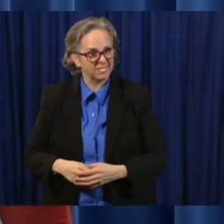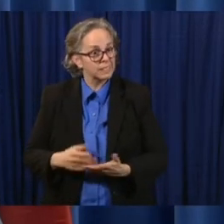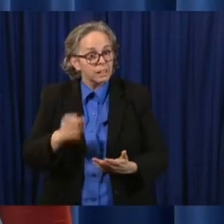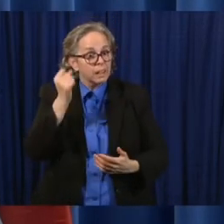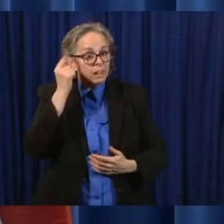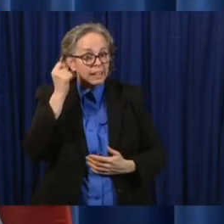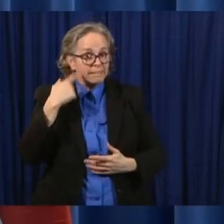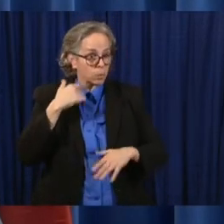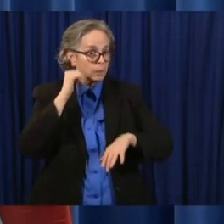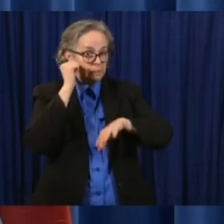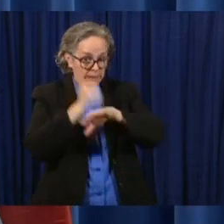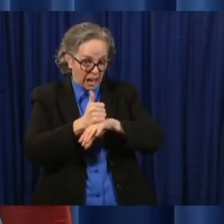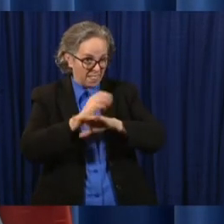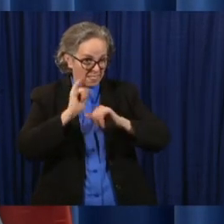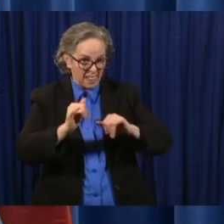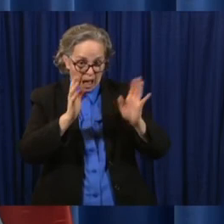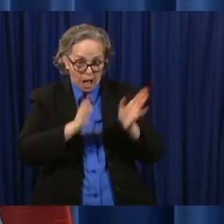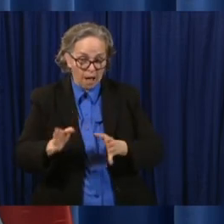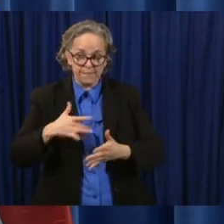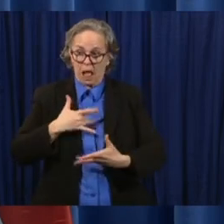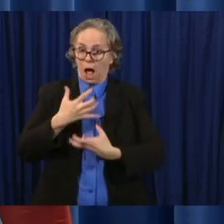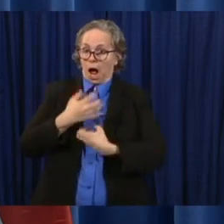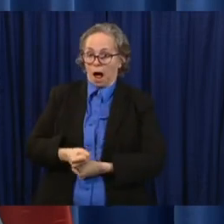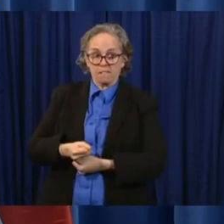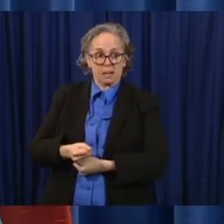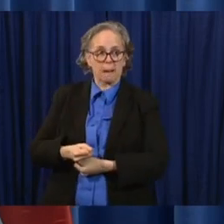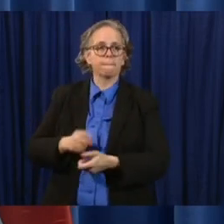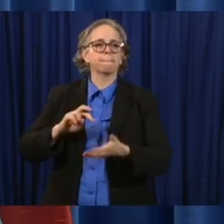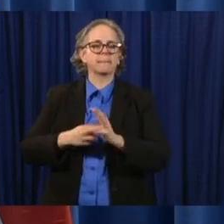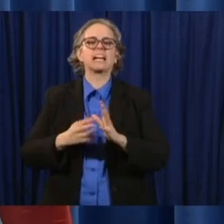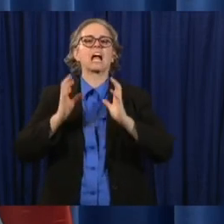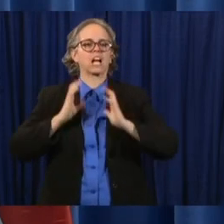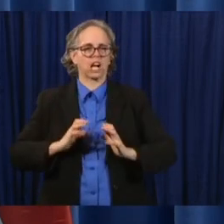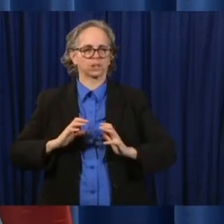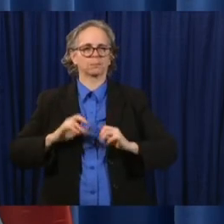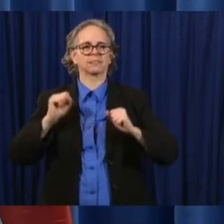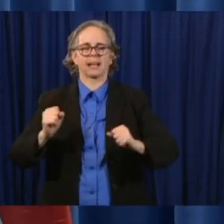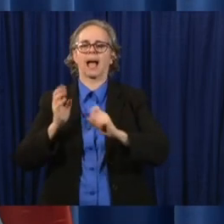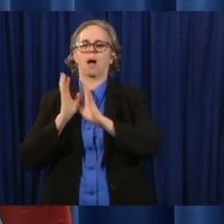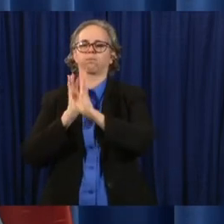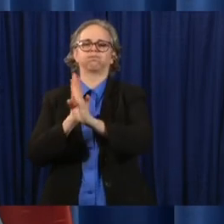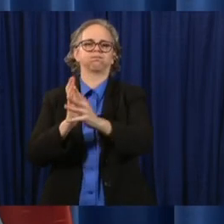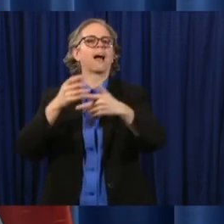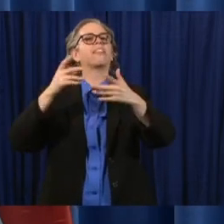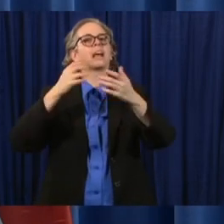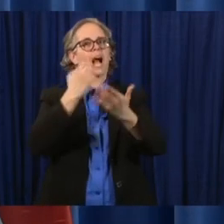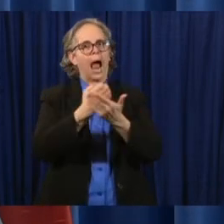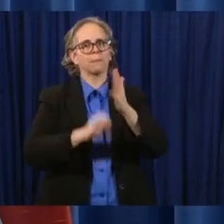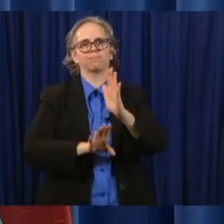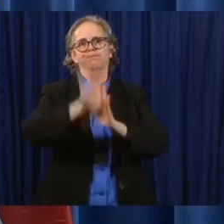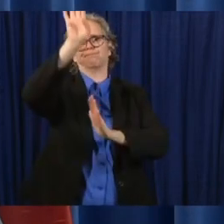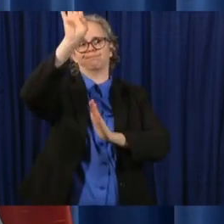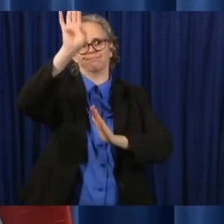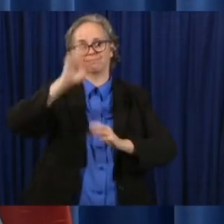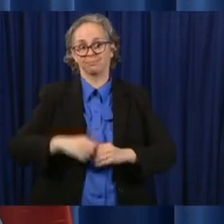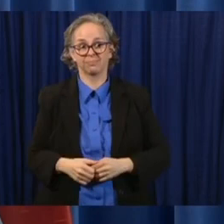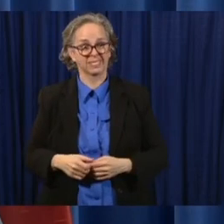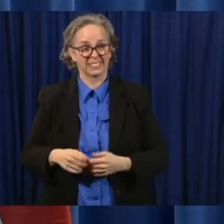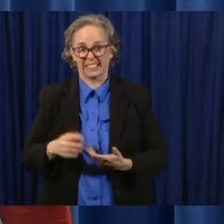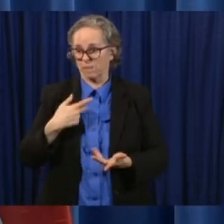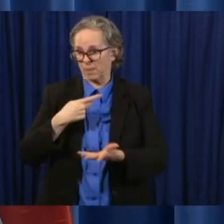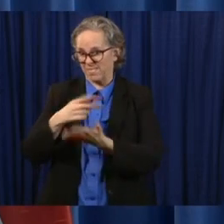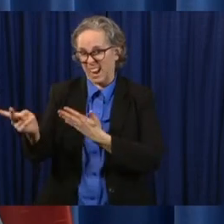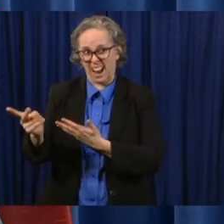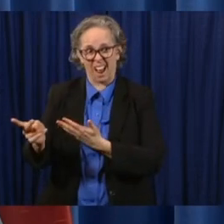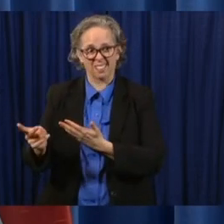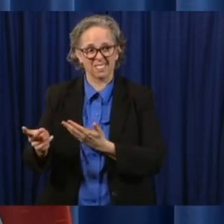then the consumer confidence will go up. If we fail to do that and are inconsistent in doing that,